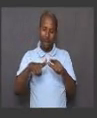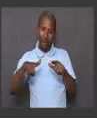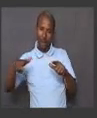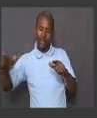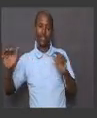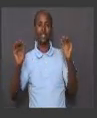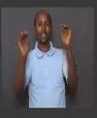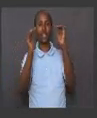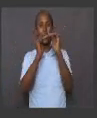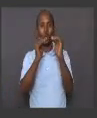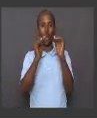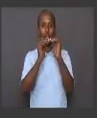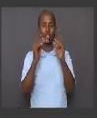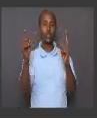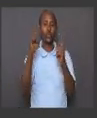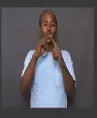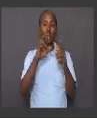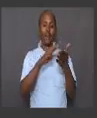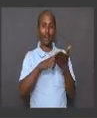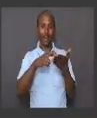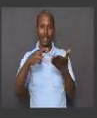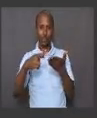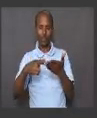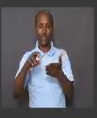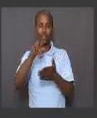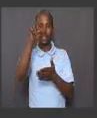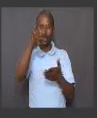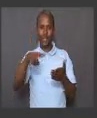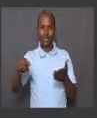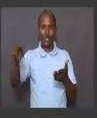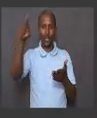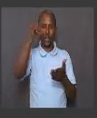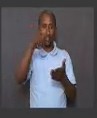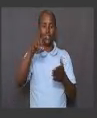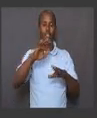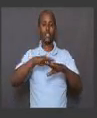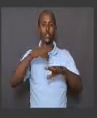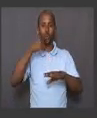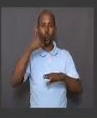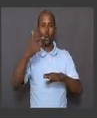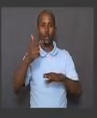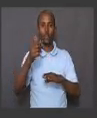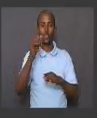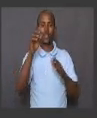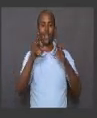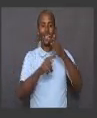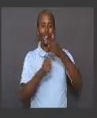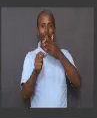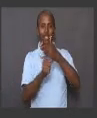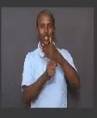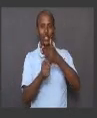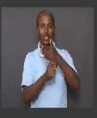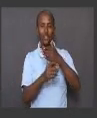is equal to the radius of the circle, this is called a tangent